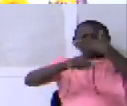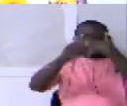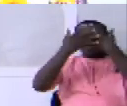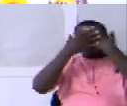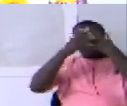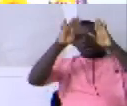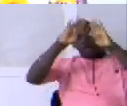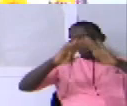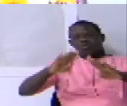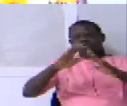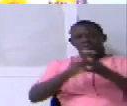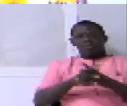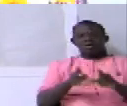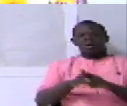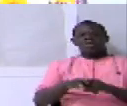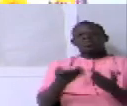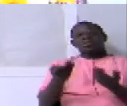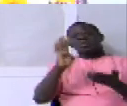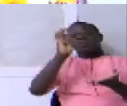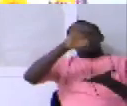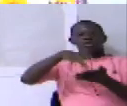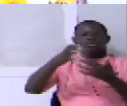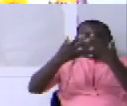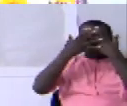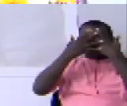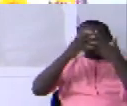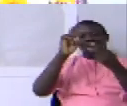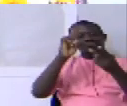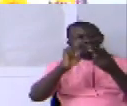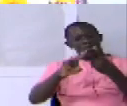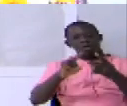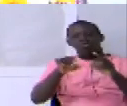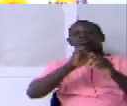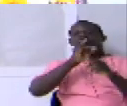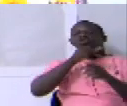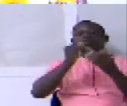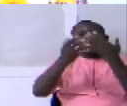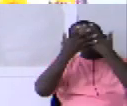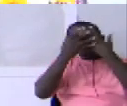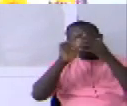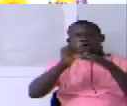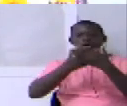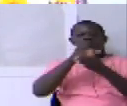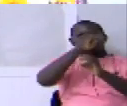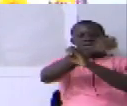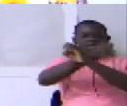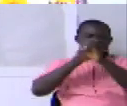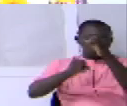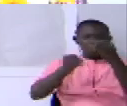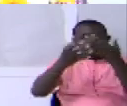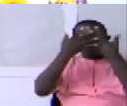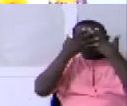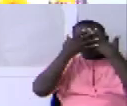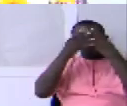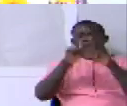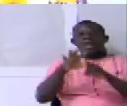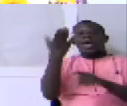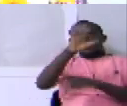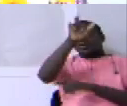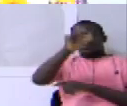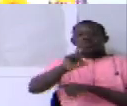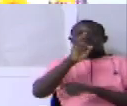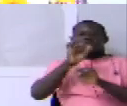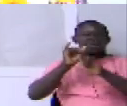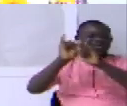nkolu men be kasola. Being mild to Joshua or Janjambure. Mild to lembang Joshua lombang Janjambure lombang. Anybody who stays long in the